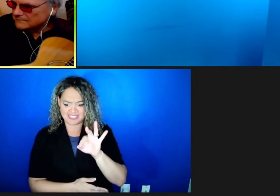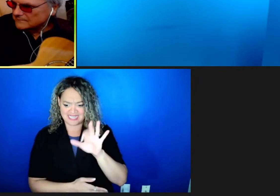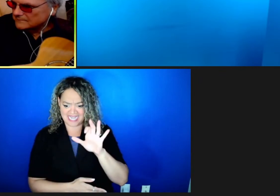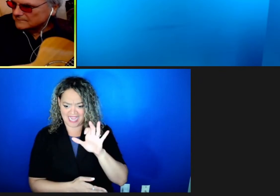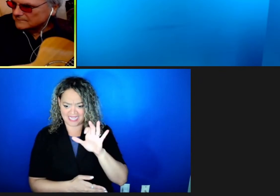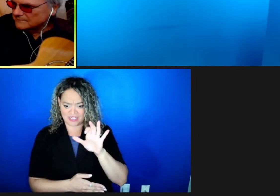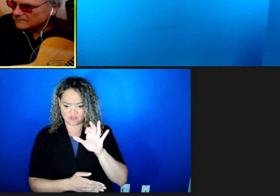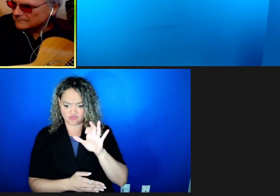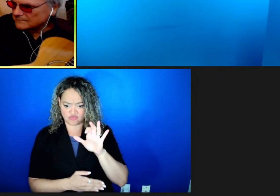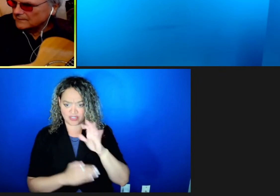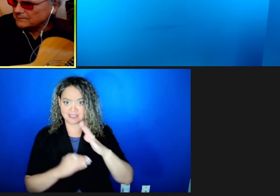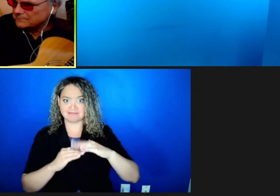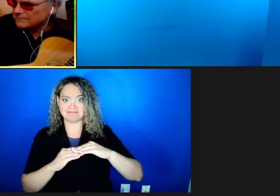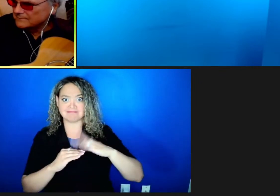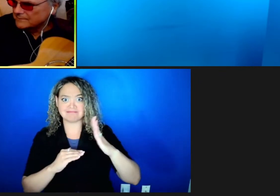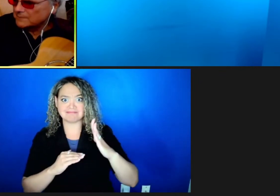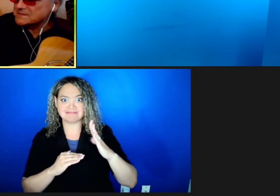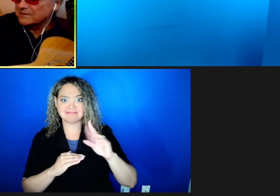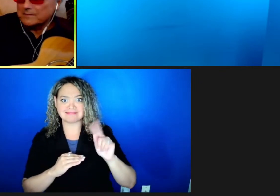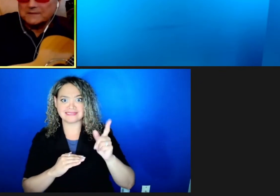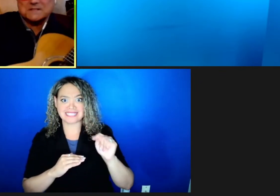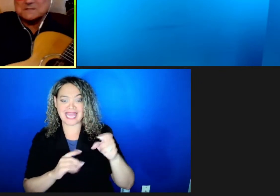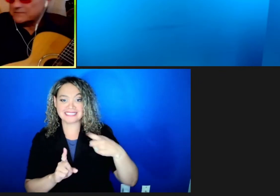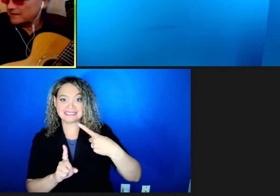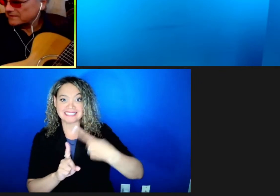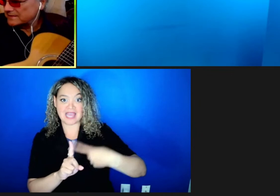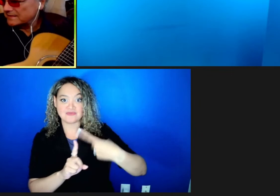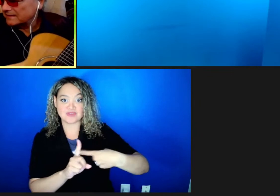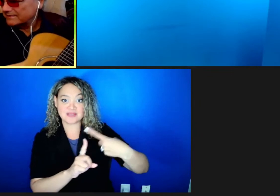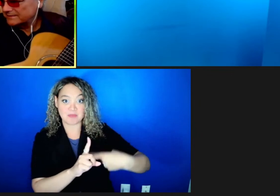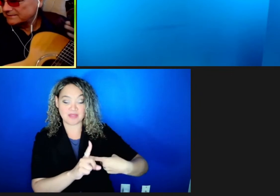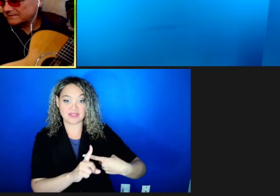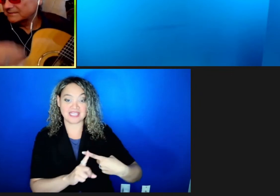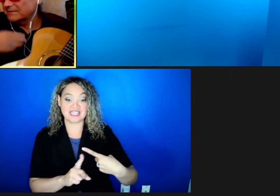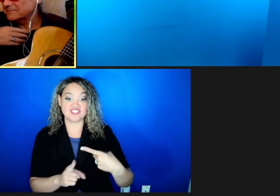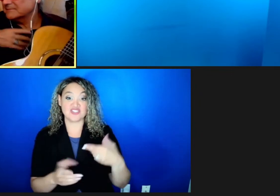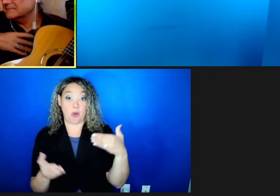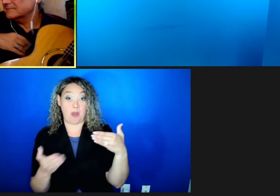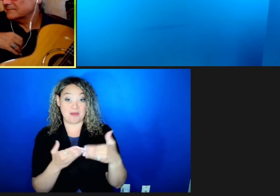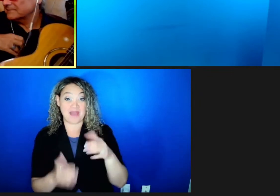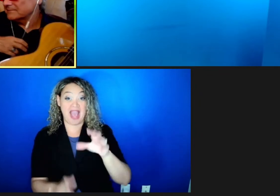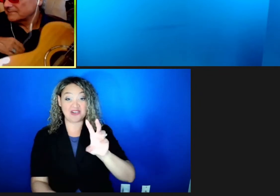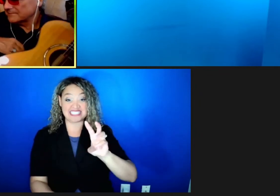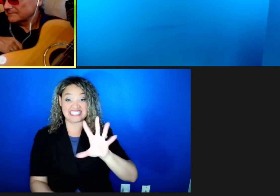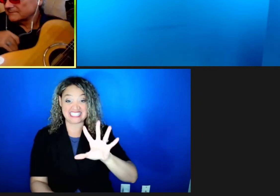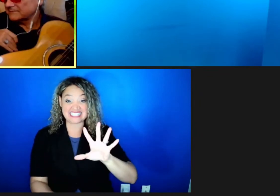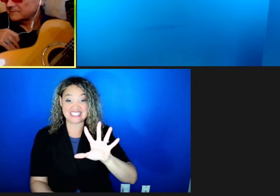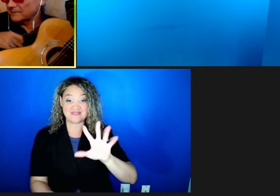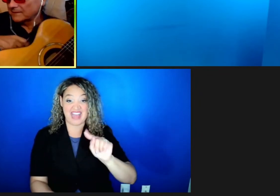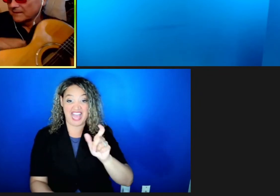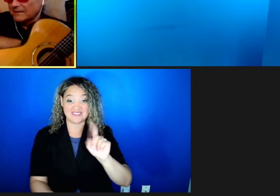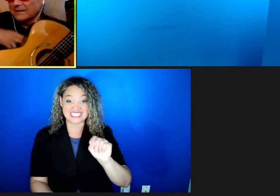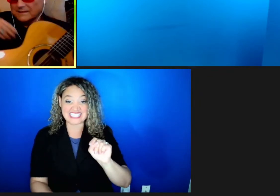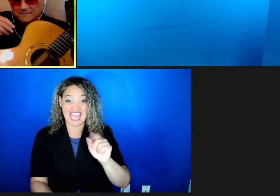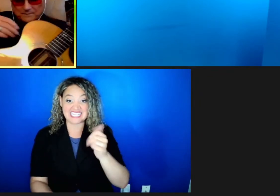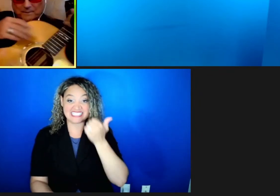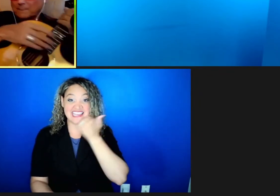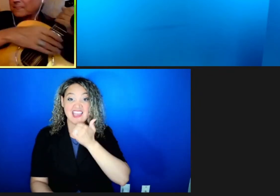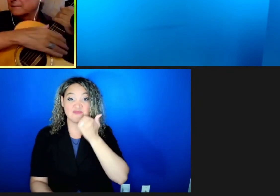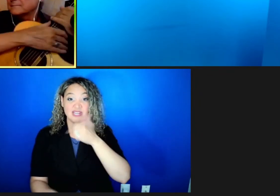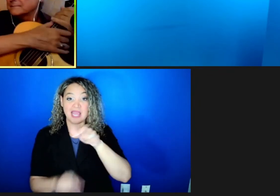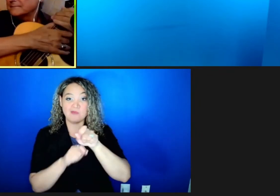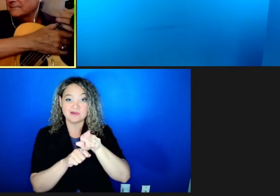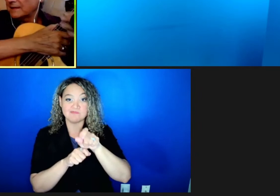plus texts a month. Yeah. Comes down to about 65 a day. It's about 65 texts a day. So, you know,